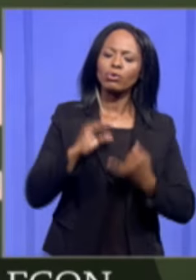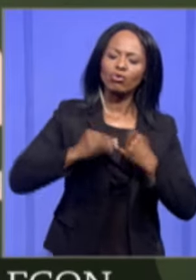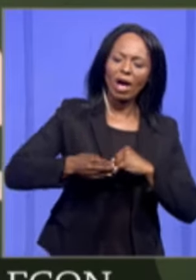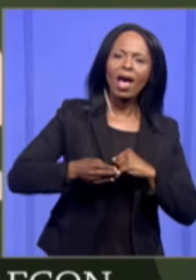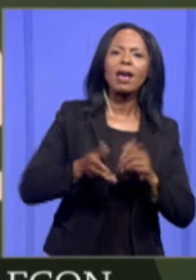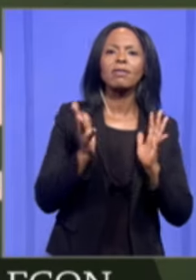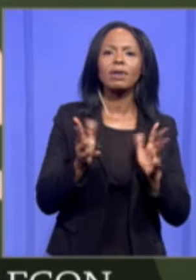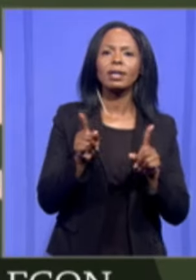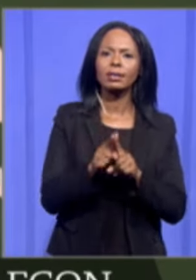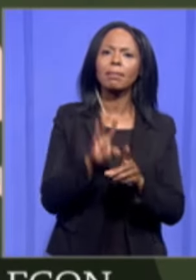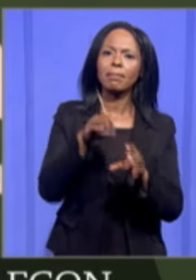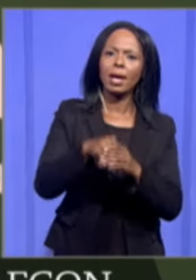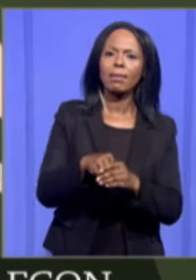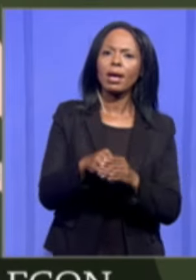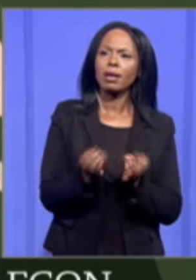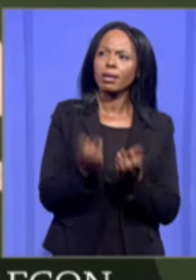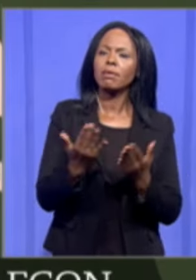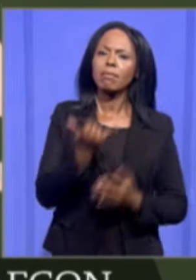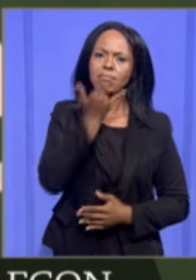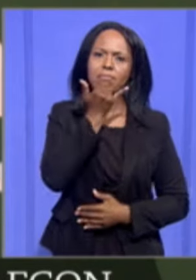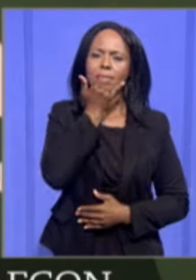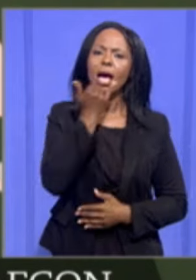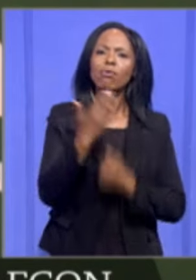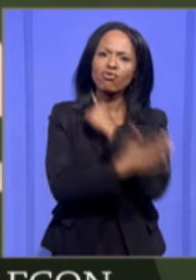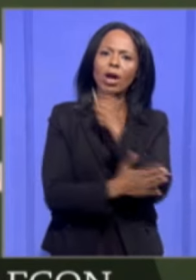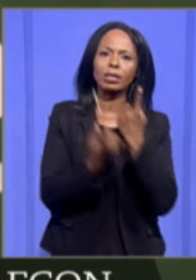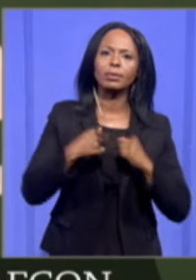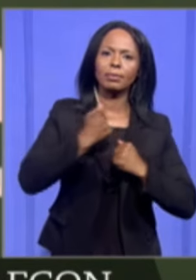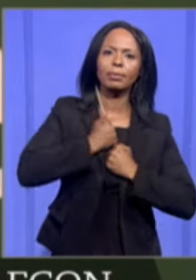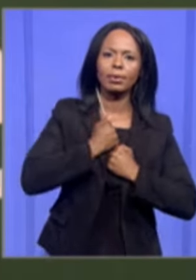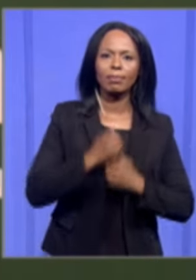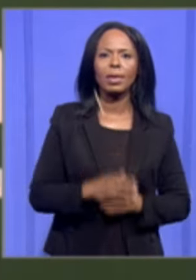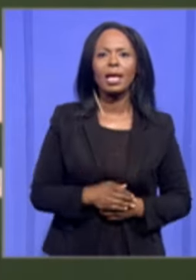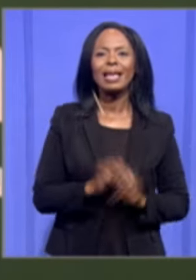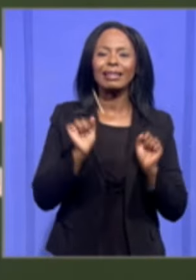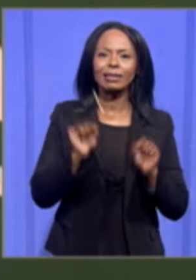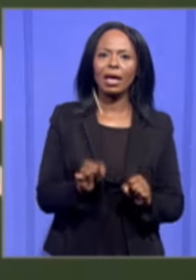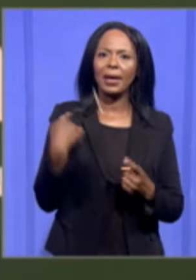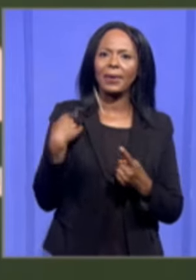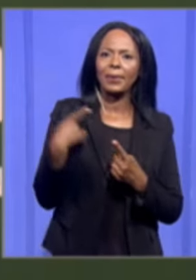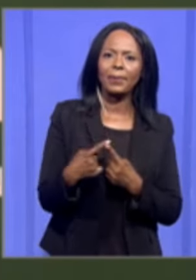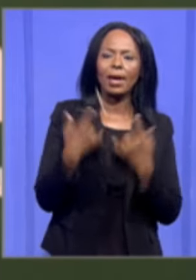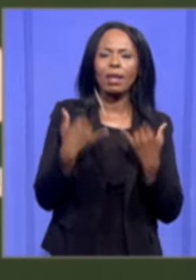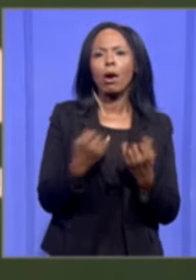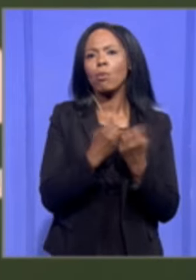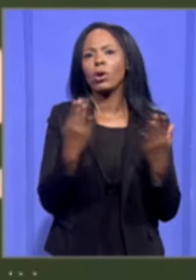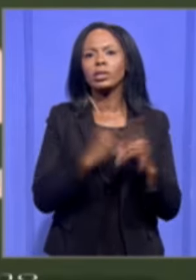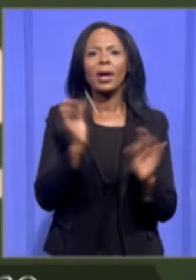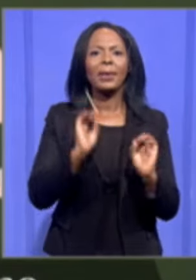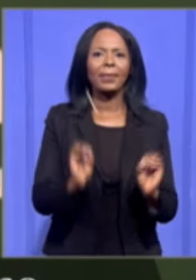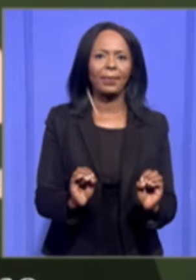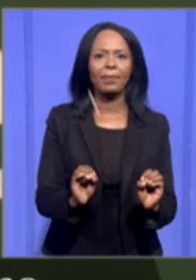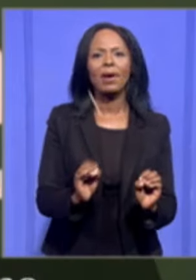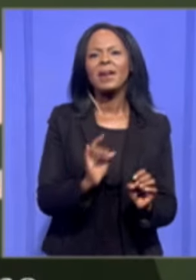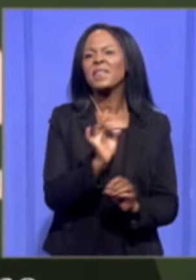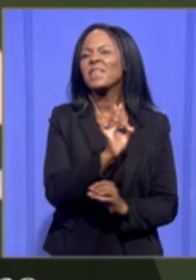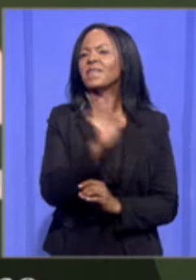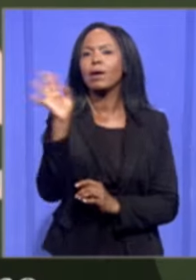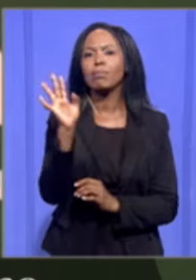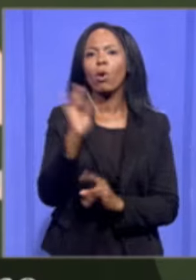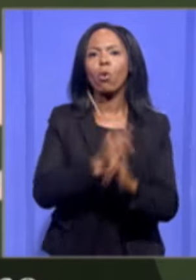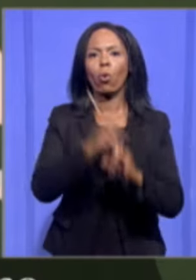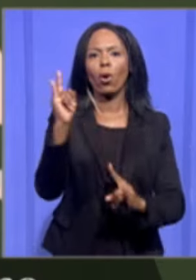want to grow as a country. I don't think we've had so much of success as a country. We only won the AFCON one time,